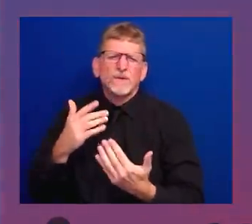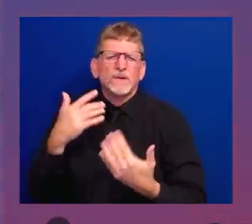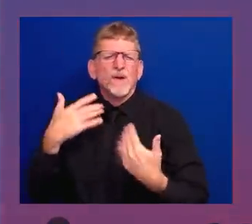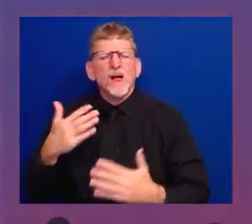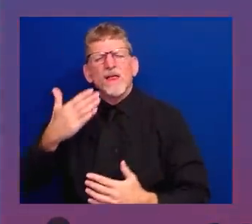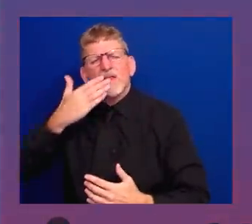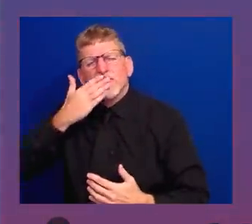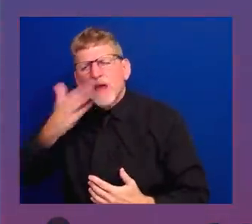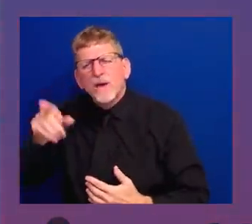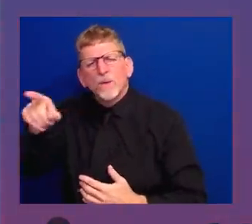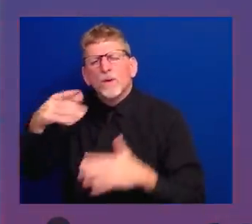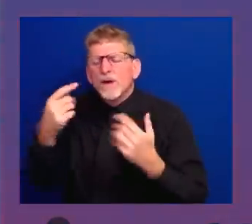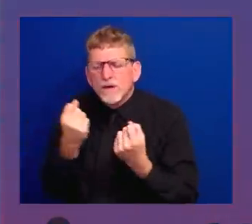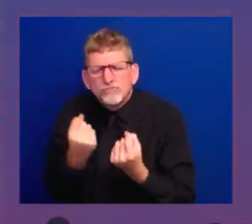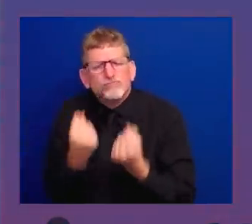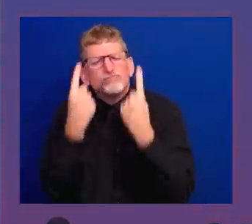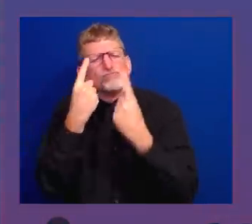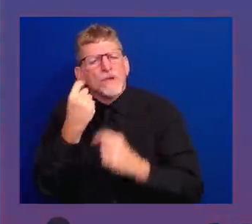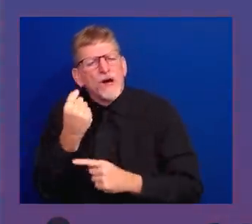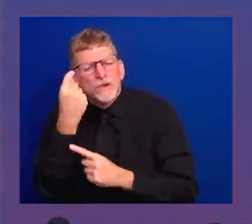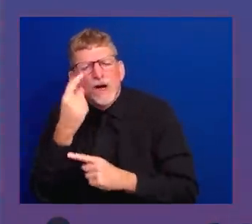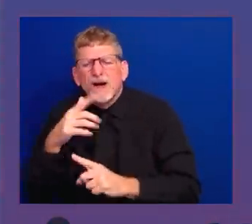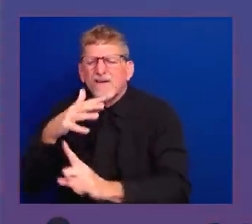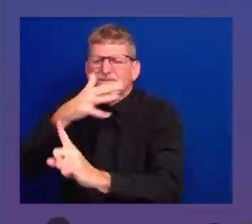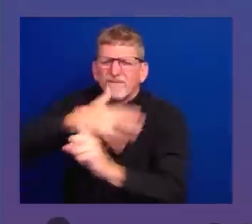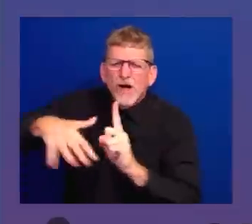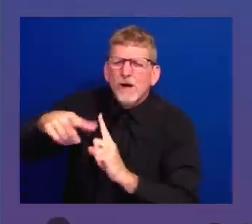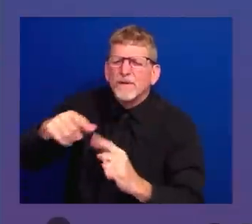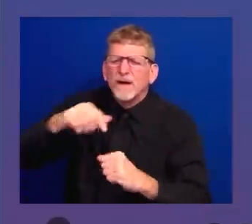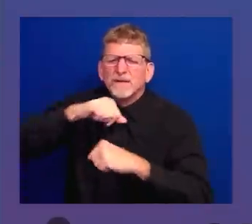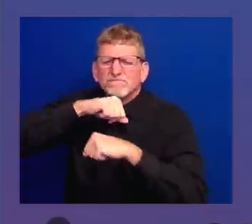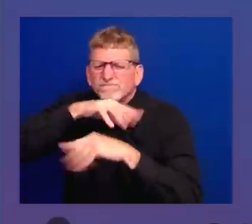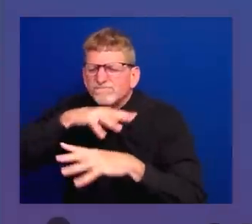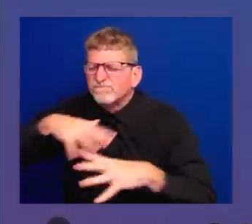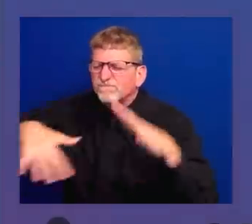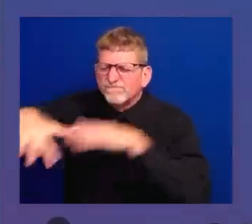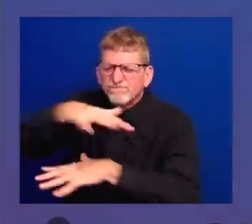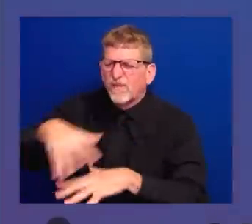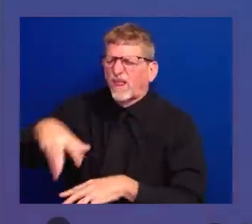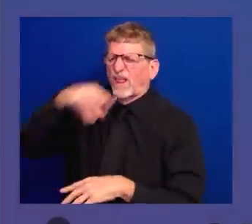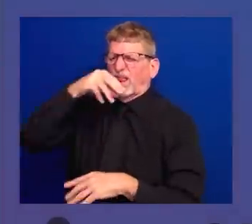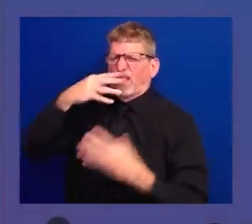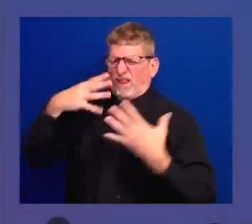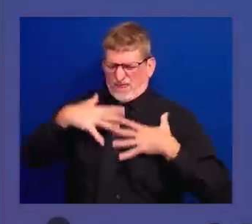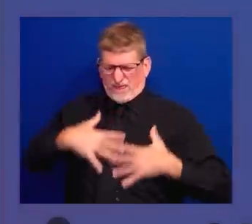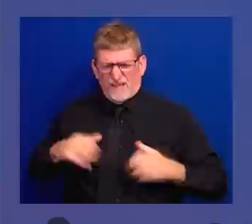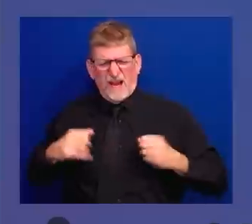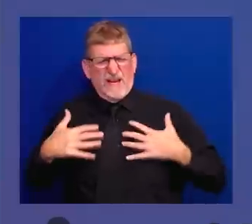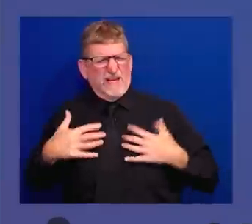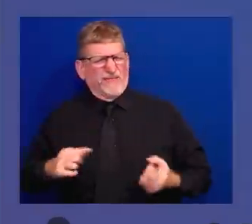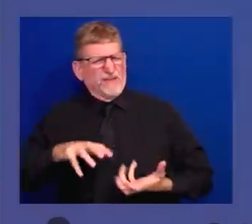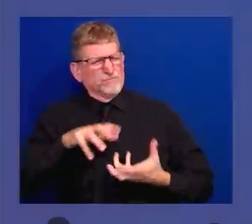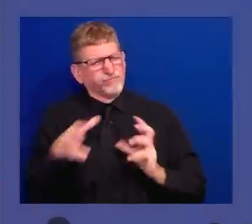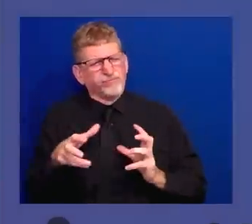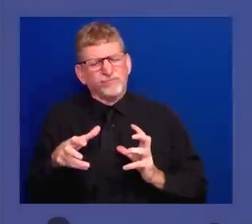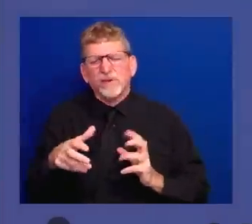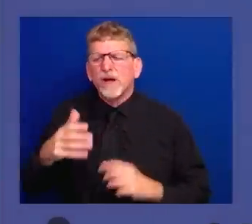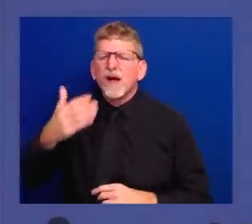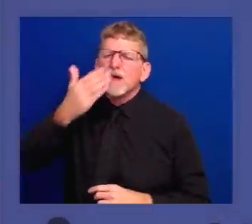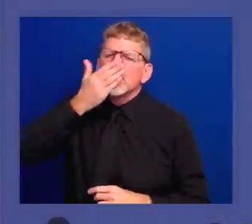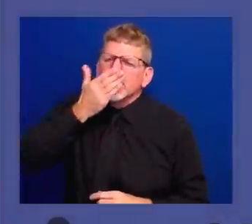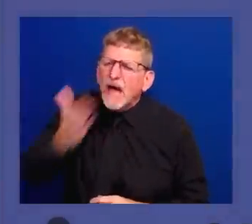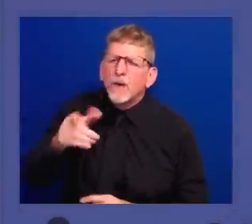exposure associated with wartime. And thank you for removing the red tape to access the care and benefits we've